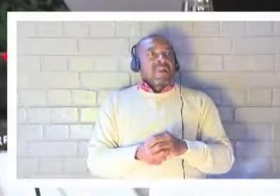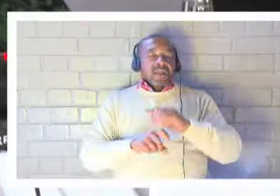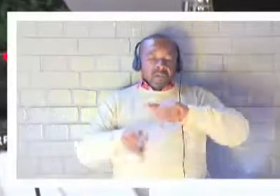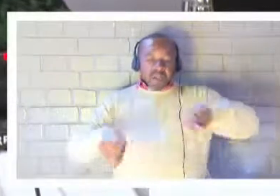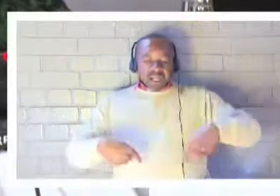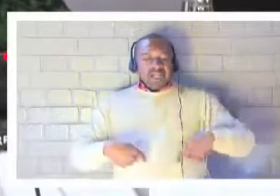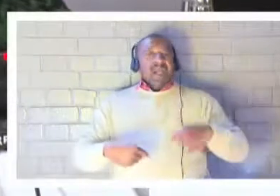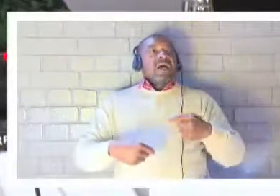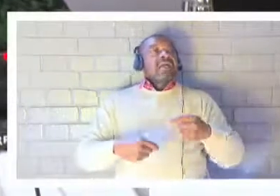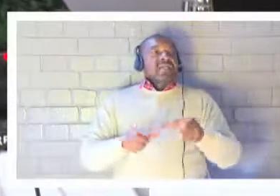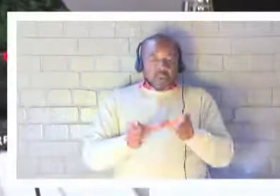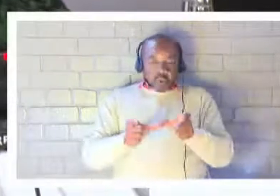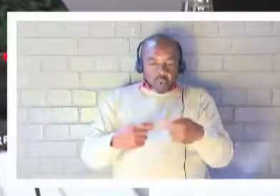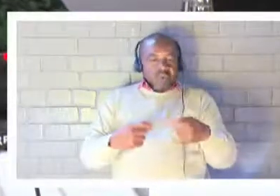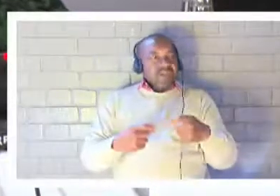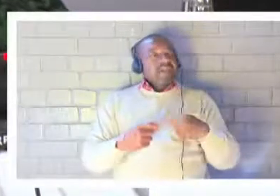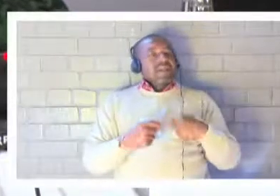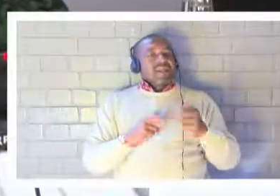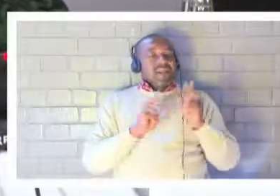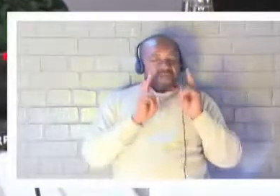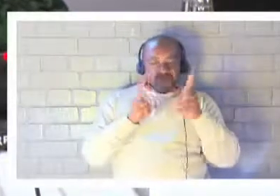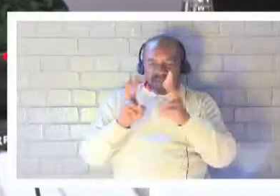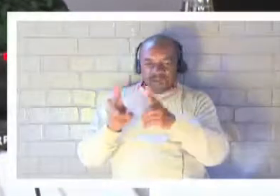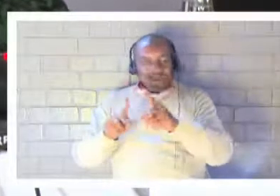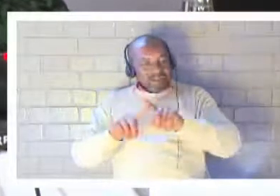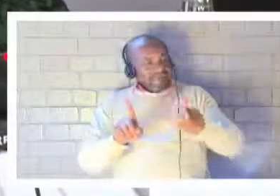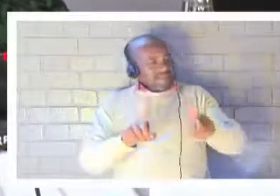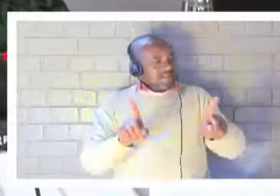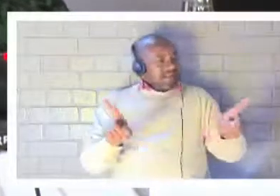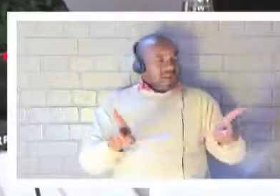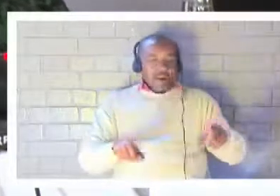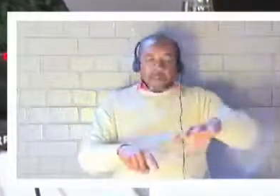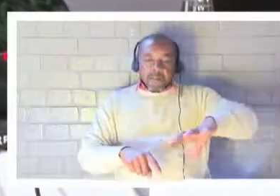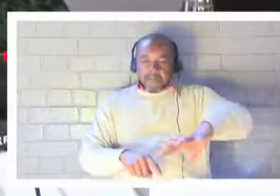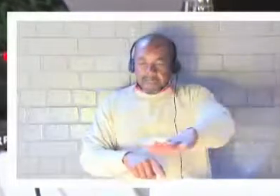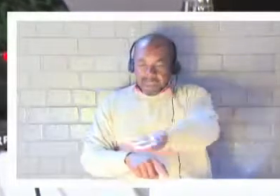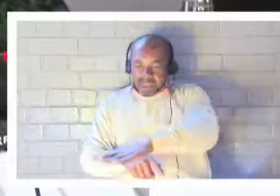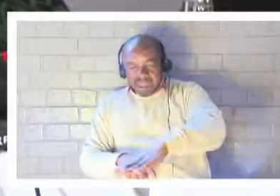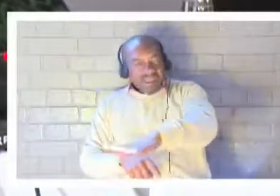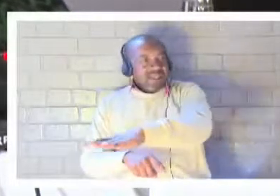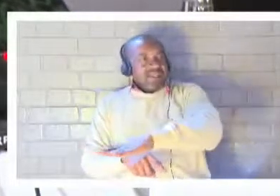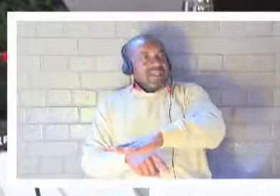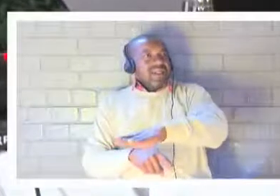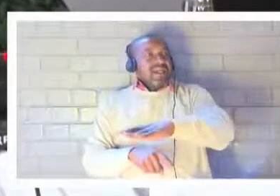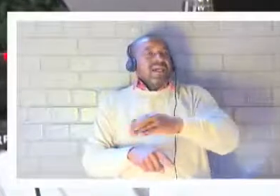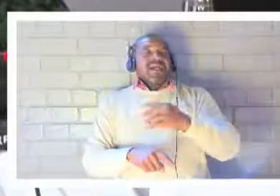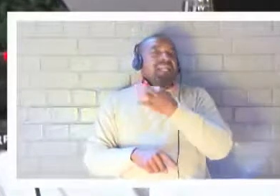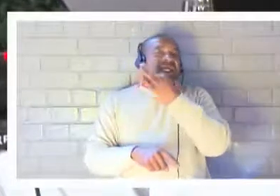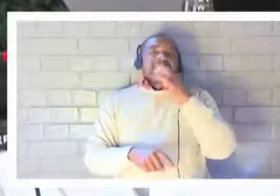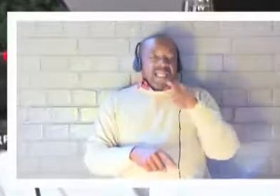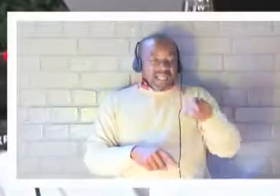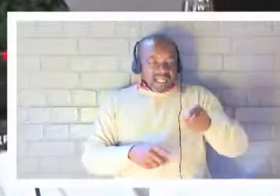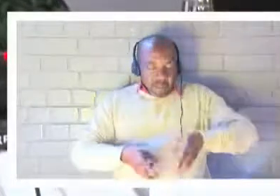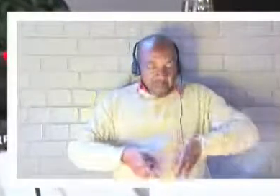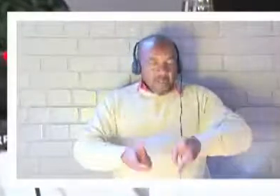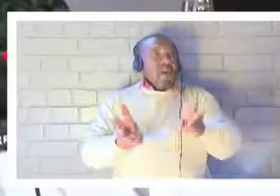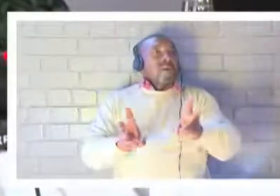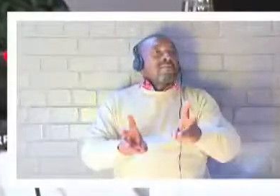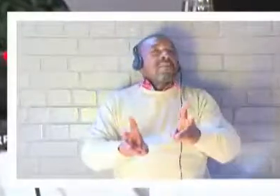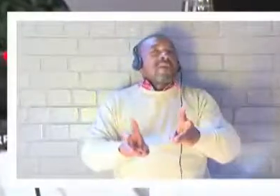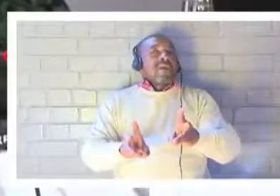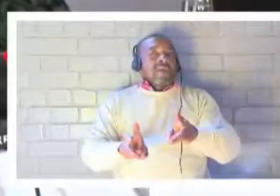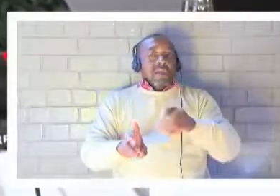a committee having visited various institutions, we are saying that model is no